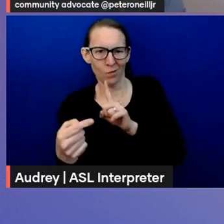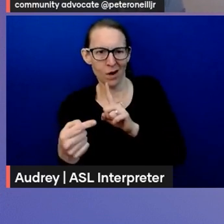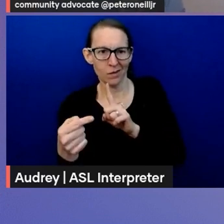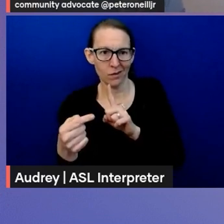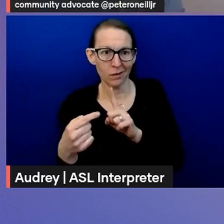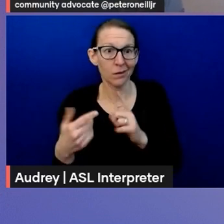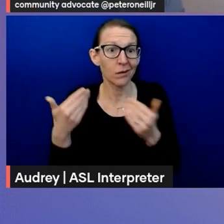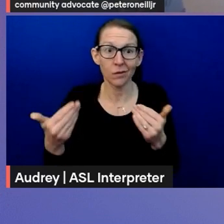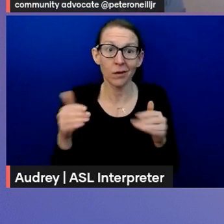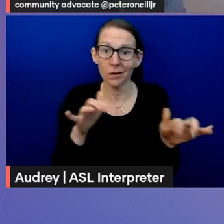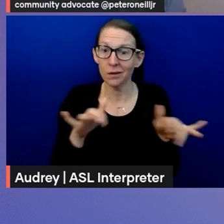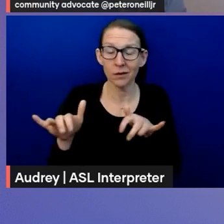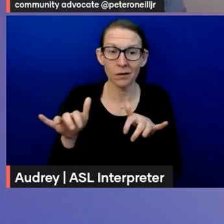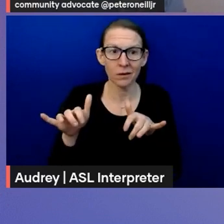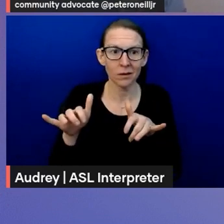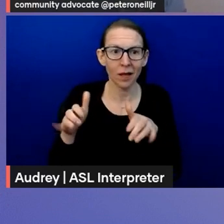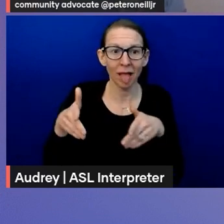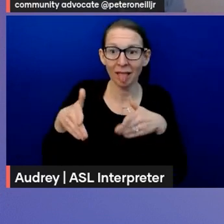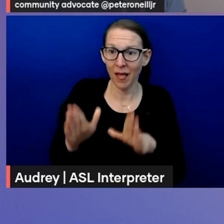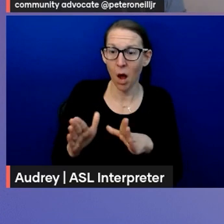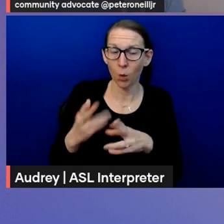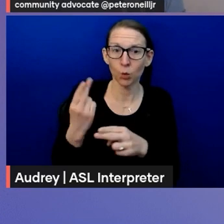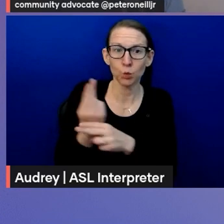allowed users.